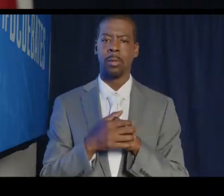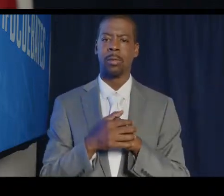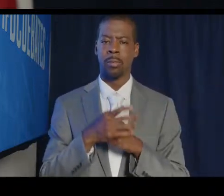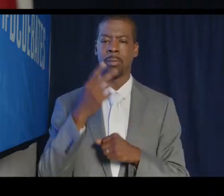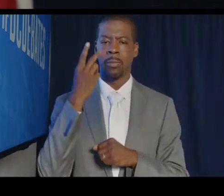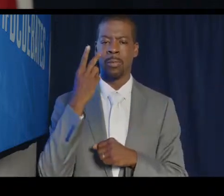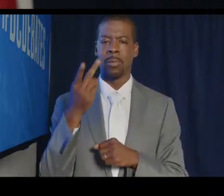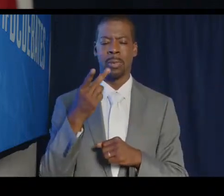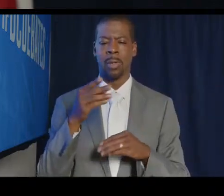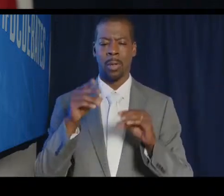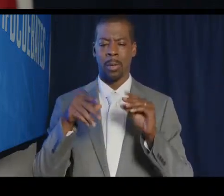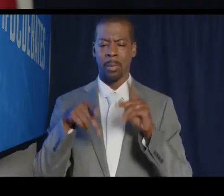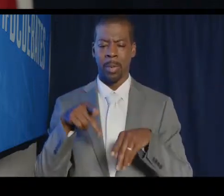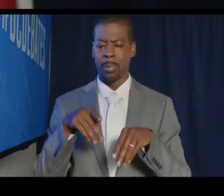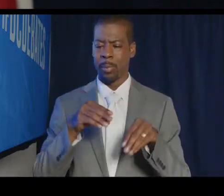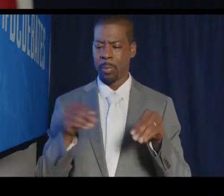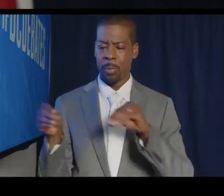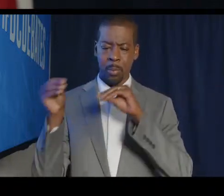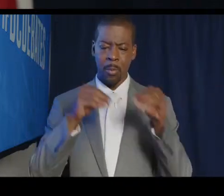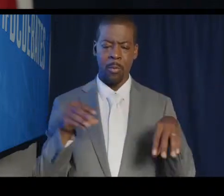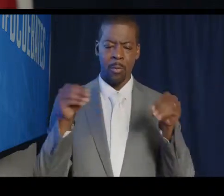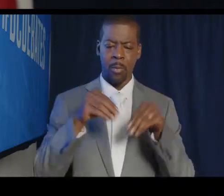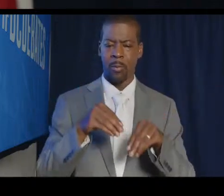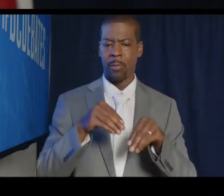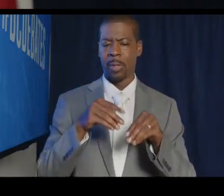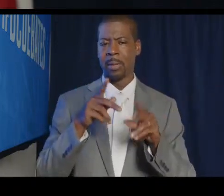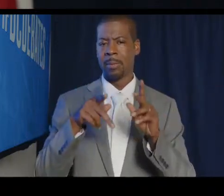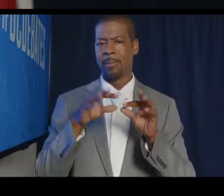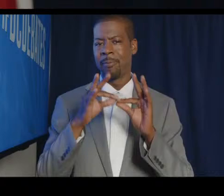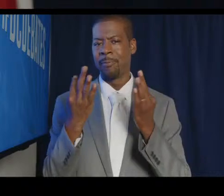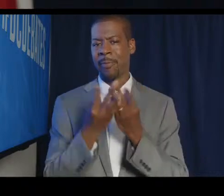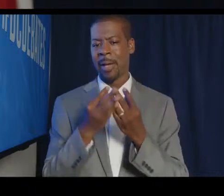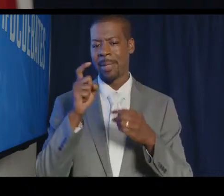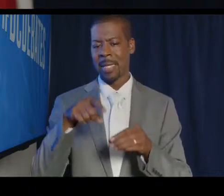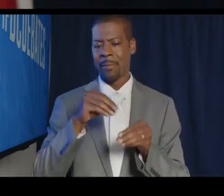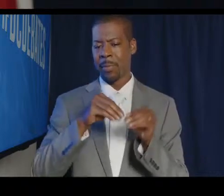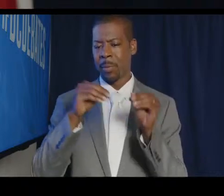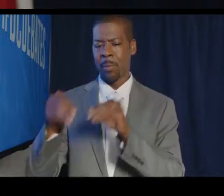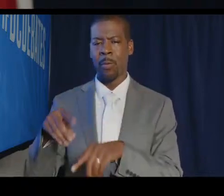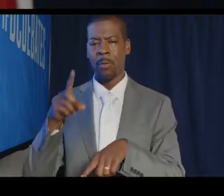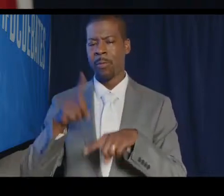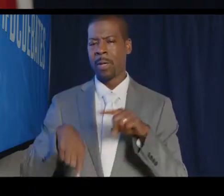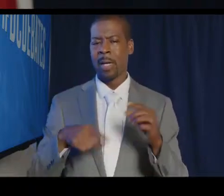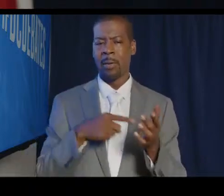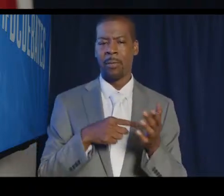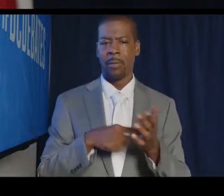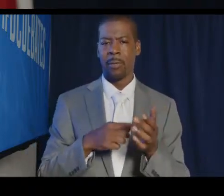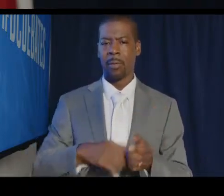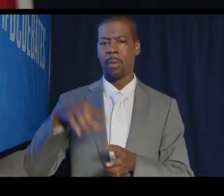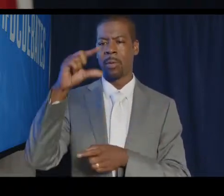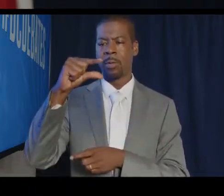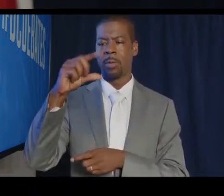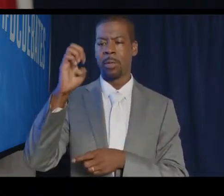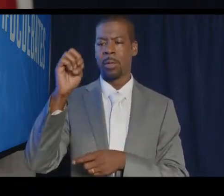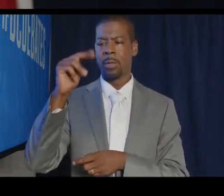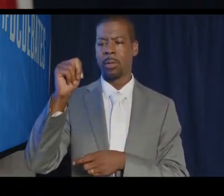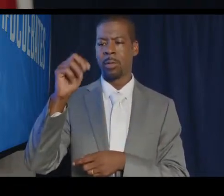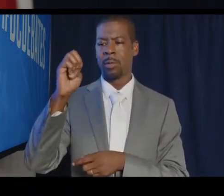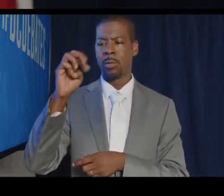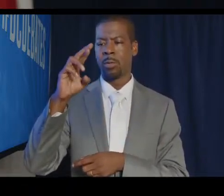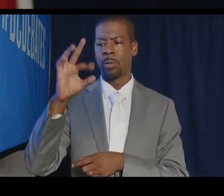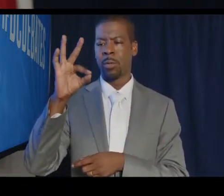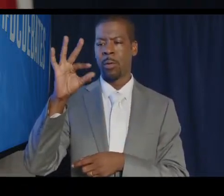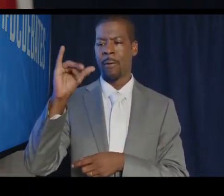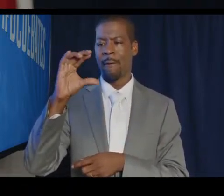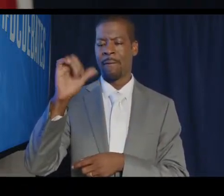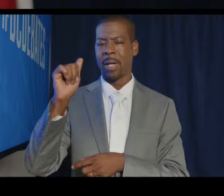gentrification, we saw displacement of most of those families. Now, when we talk about gentrification, people aren't mad at new restaurants coming, new dry cleaners.